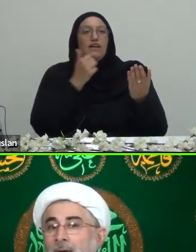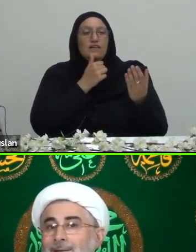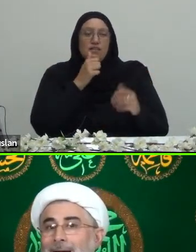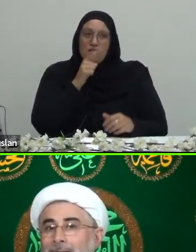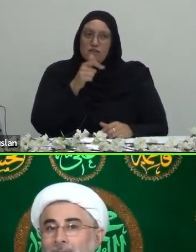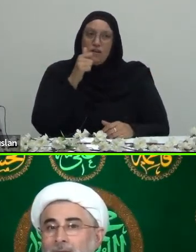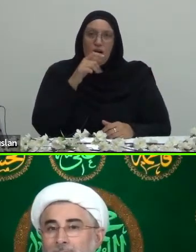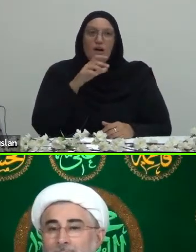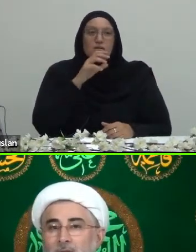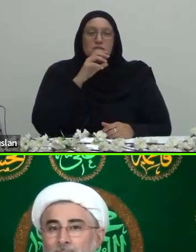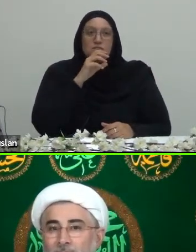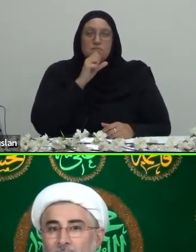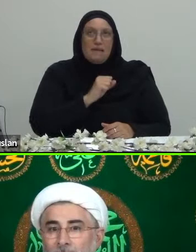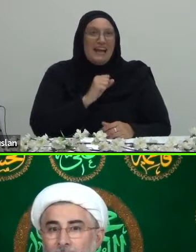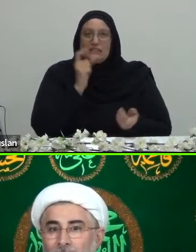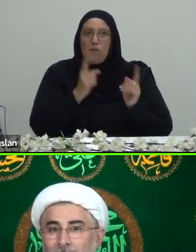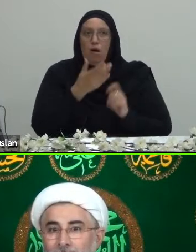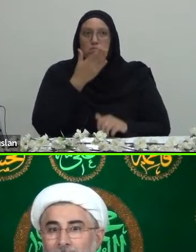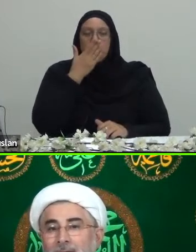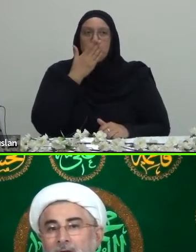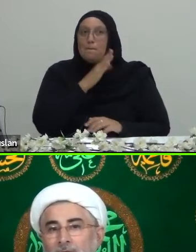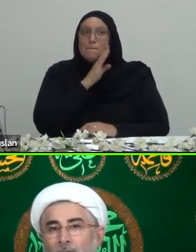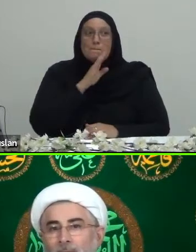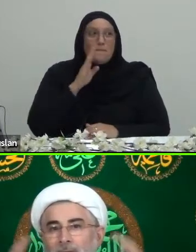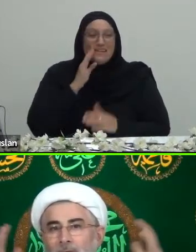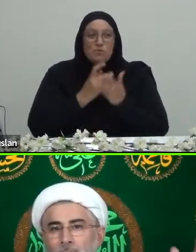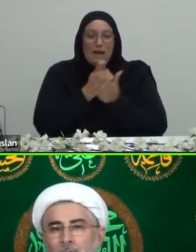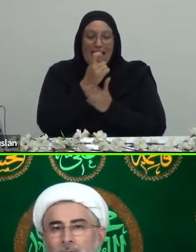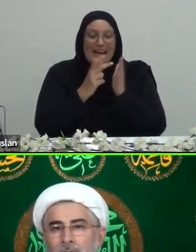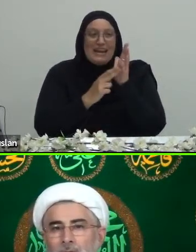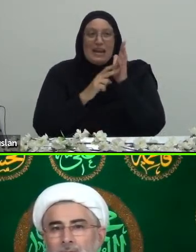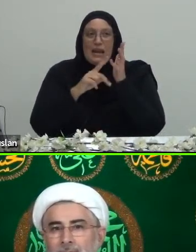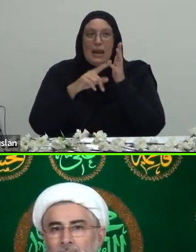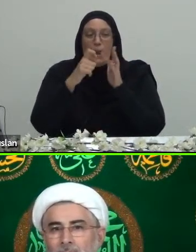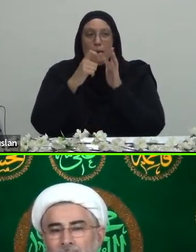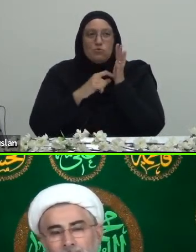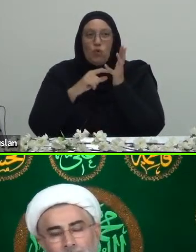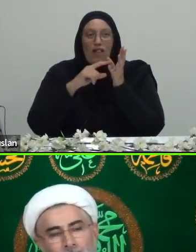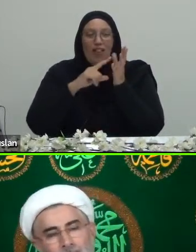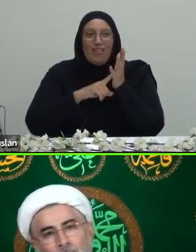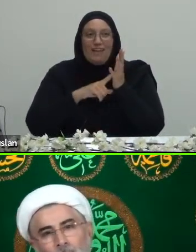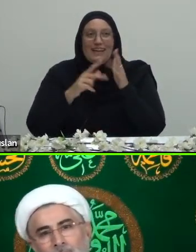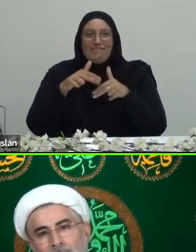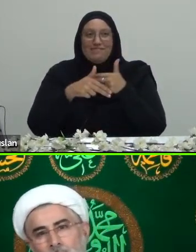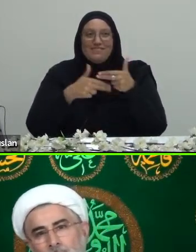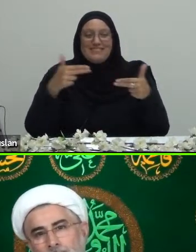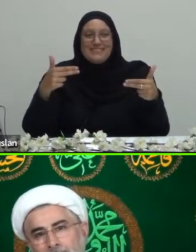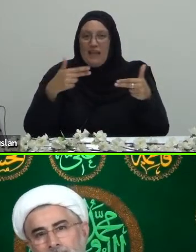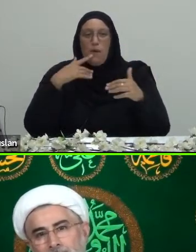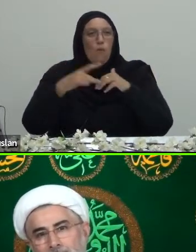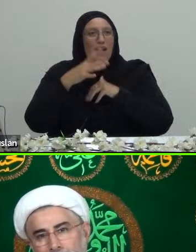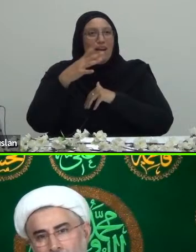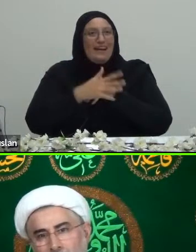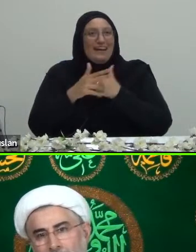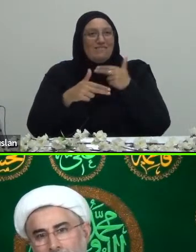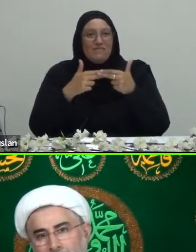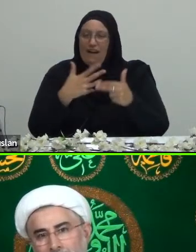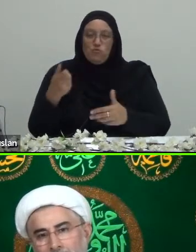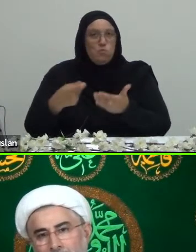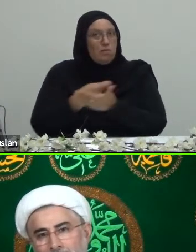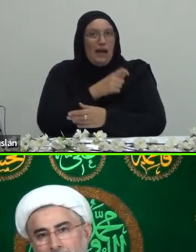of, that it gets the first priority. From the total estate that I've left behind, my wife has to be paid